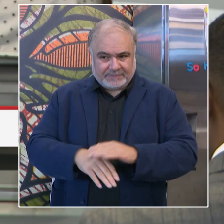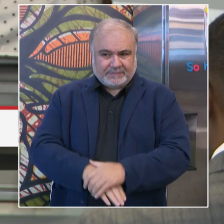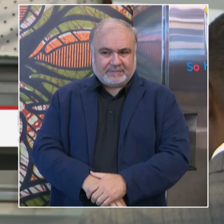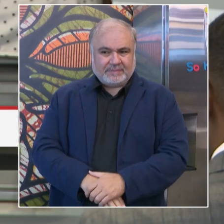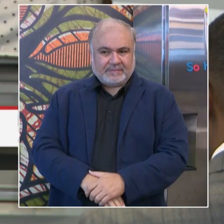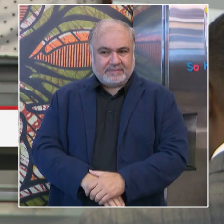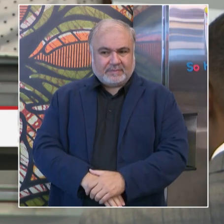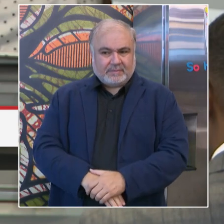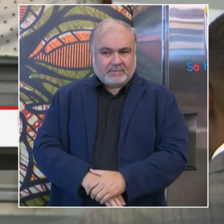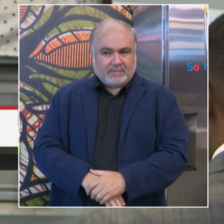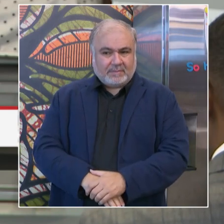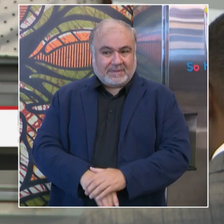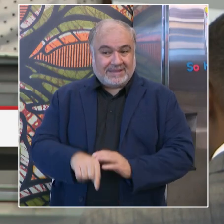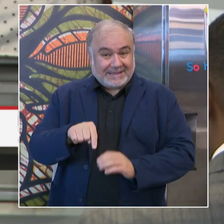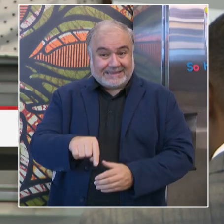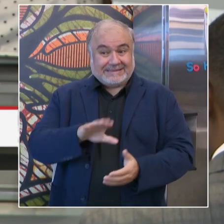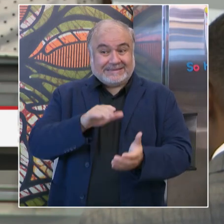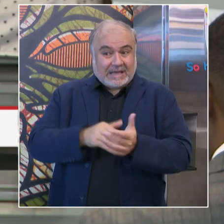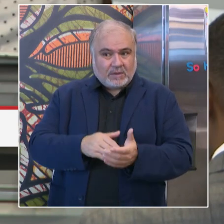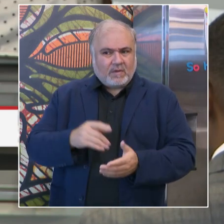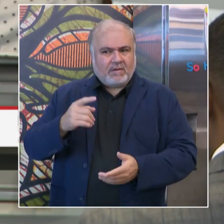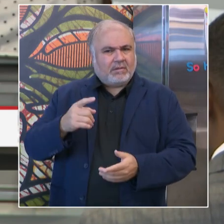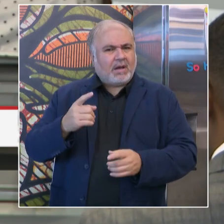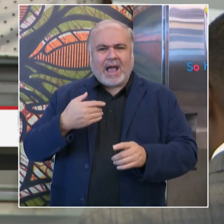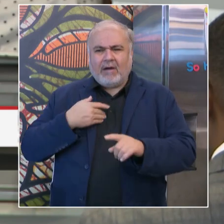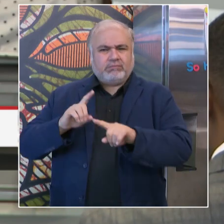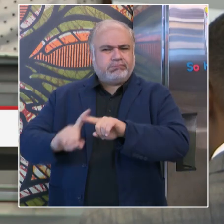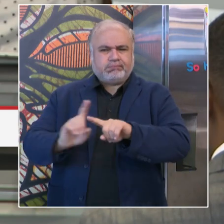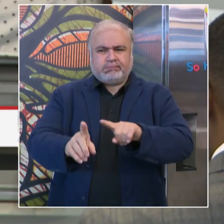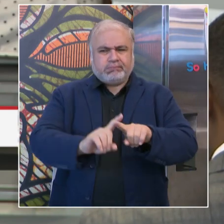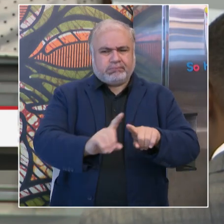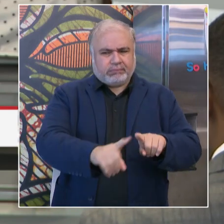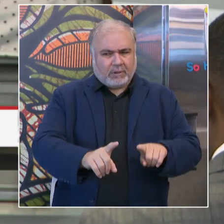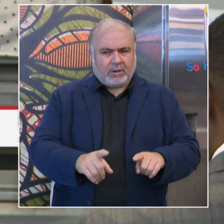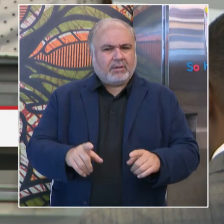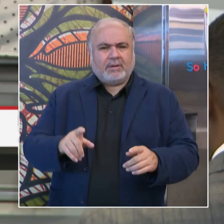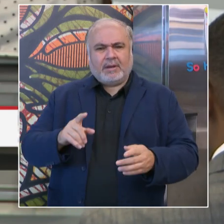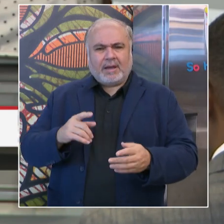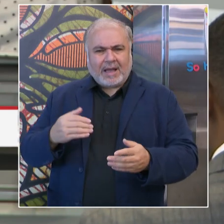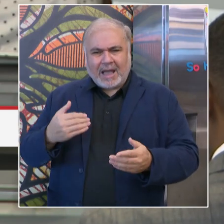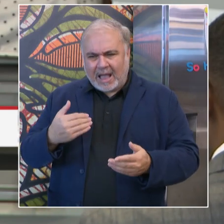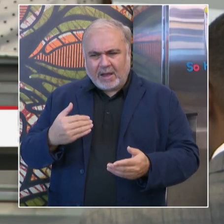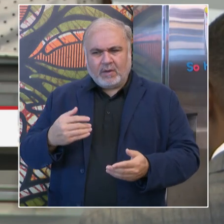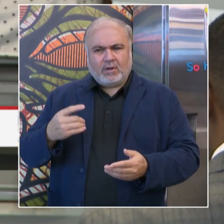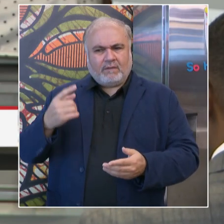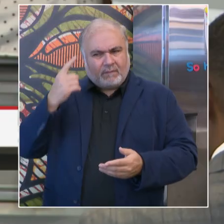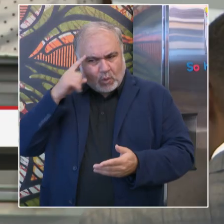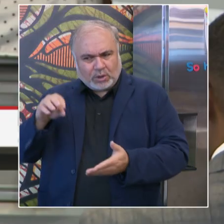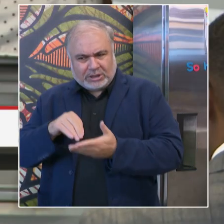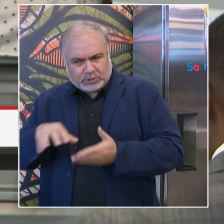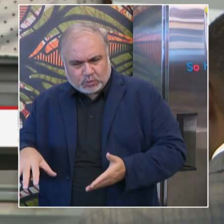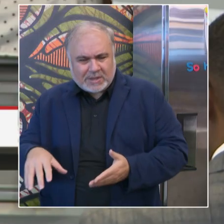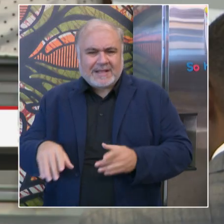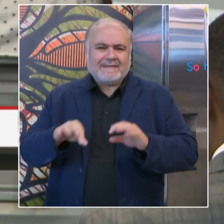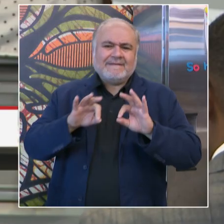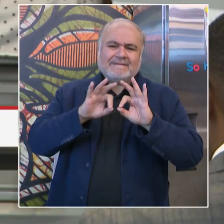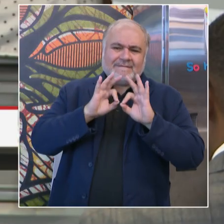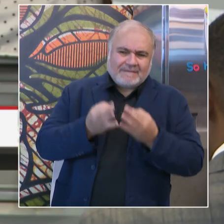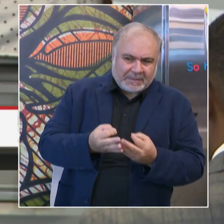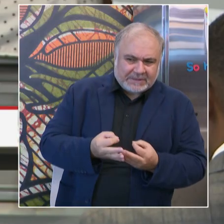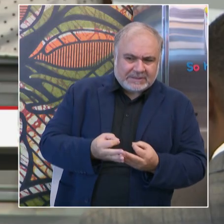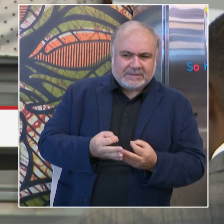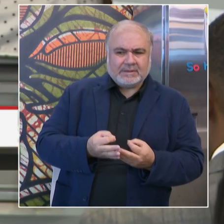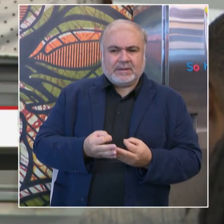for students, but for families, for employers, and for the entire community. This is just the beginning. This is a launch pad for the